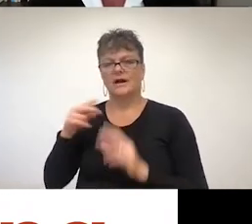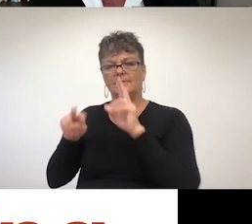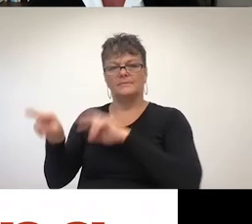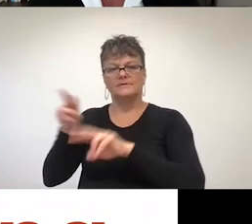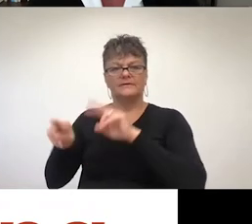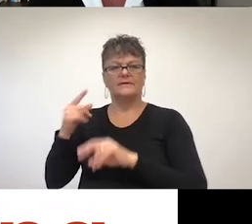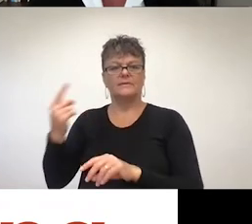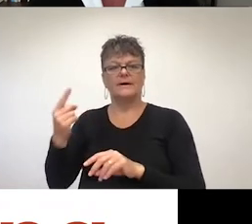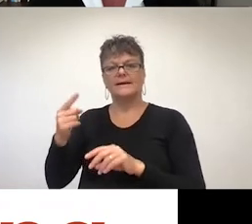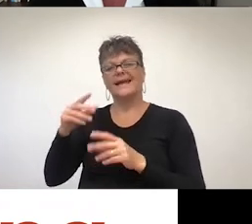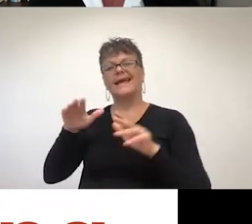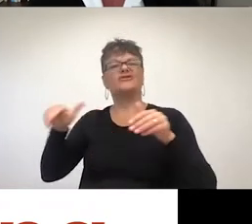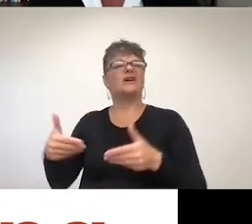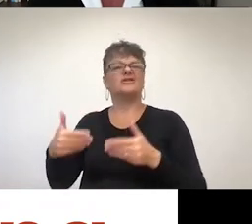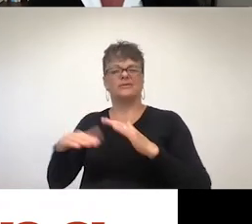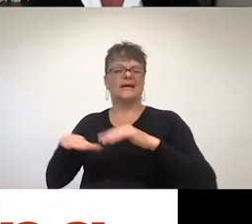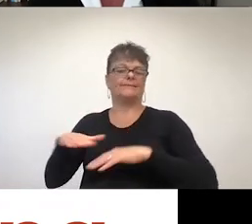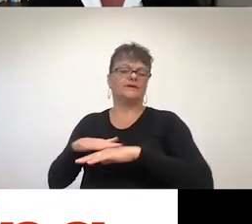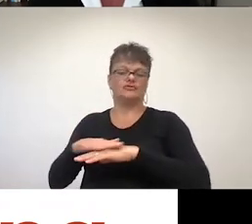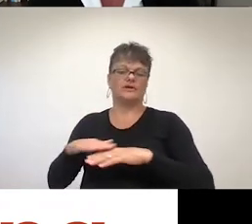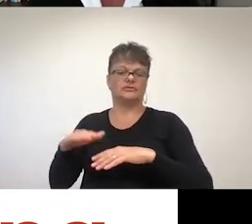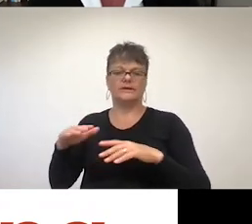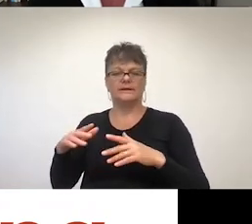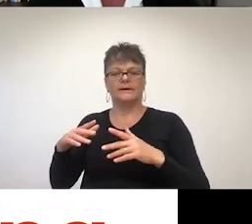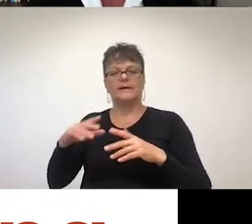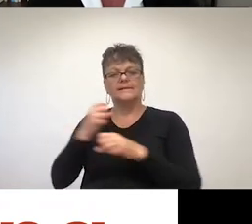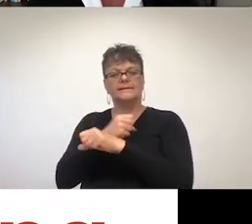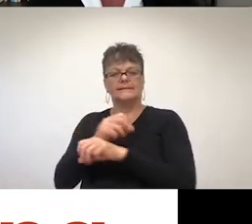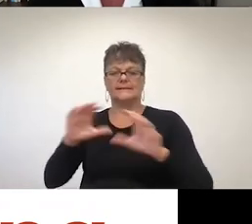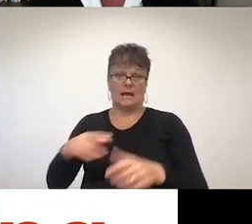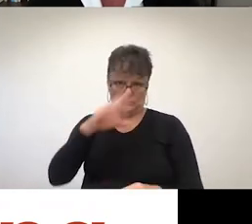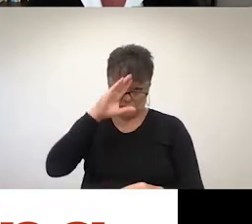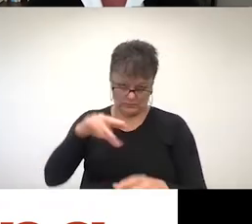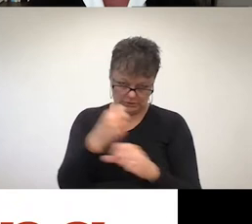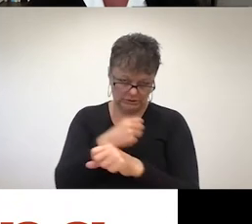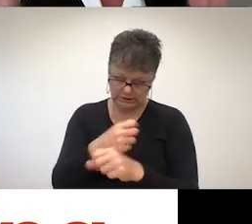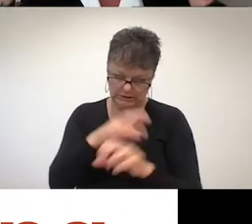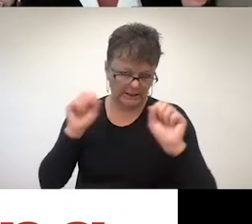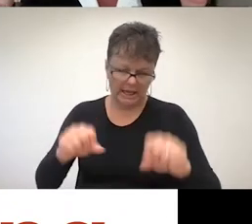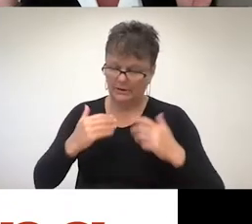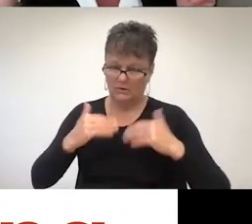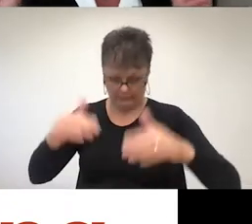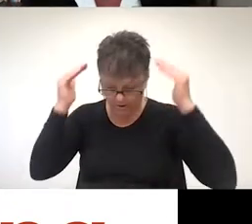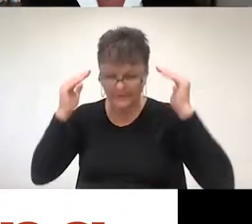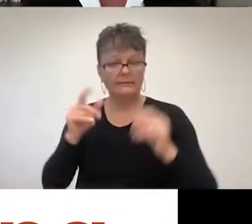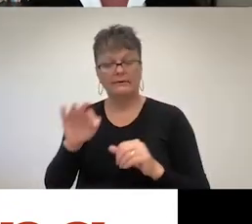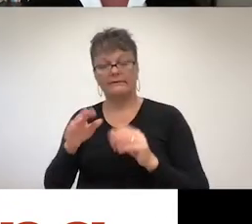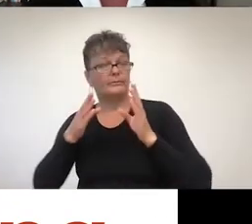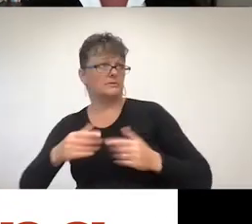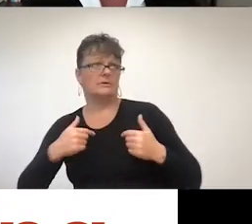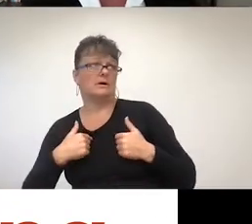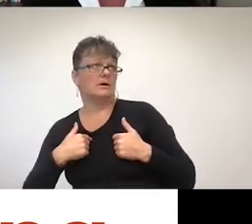in person. As you know, statistics can be very overwhelming and daunting for folks who don't consider themselves a math